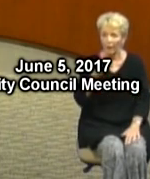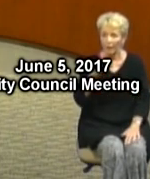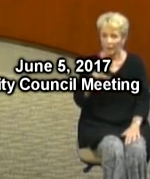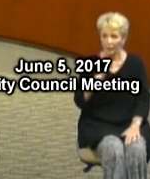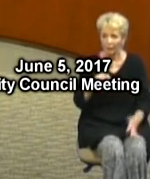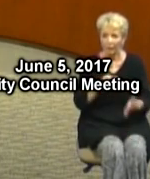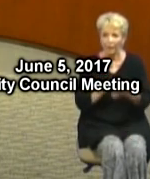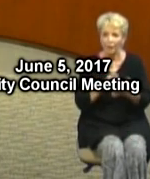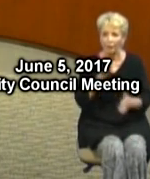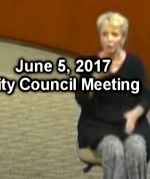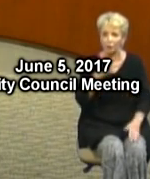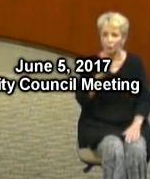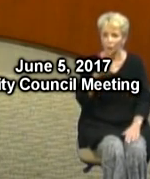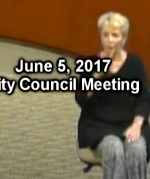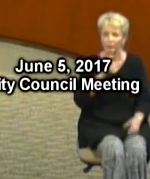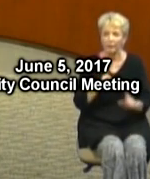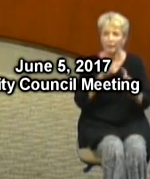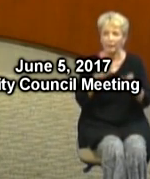and whereas